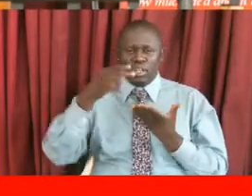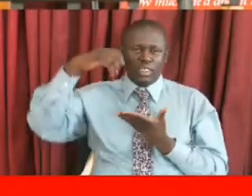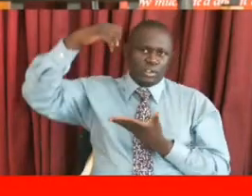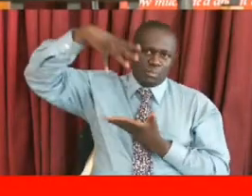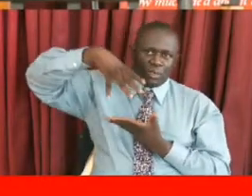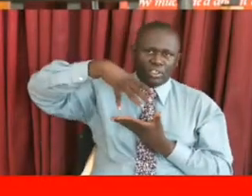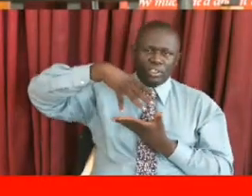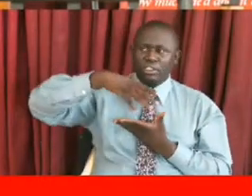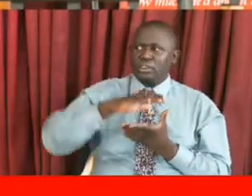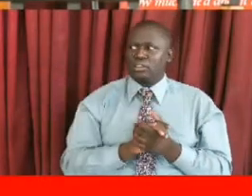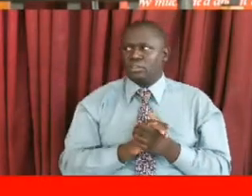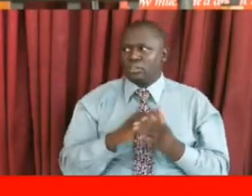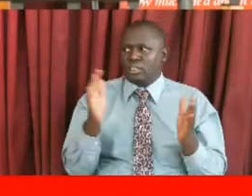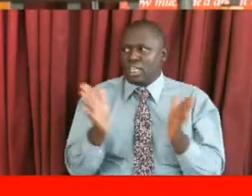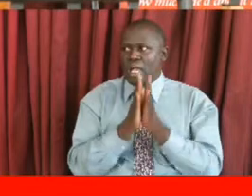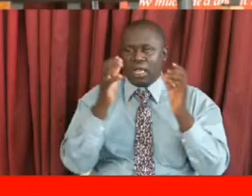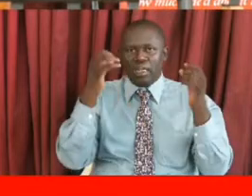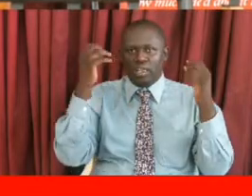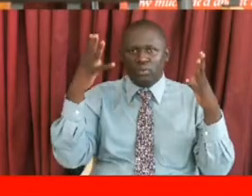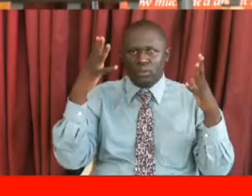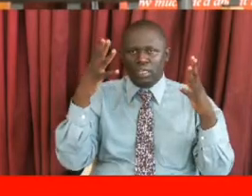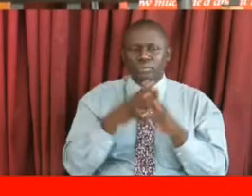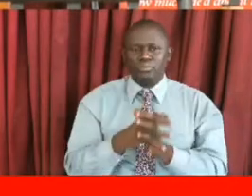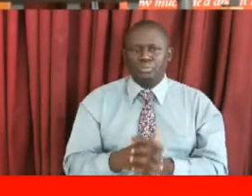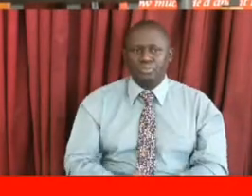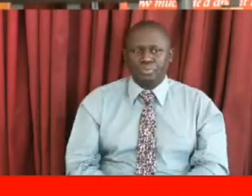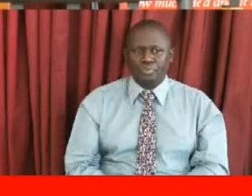presence hallelujah